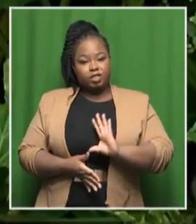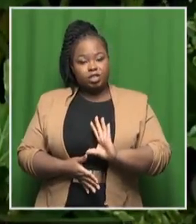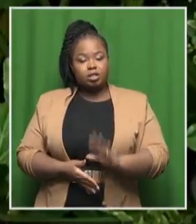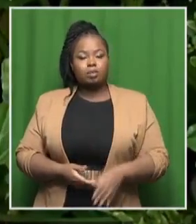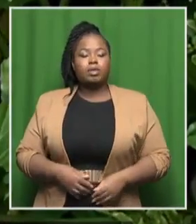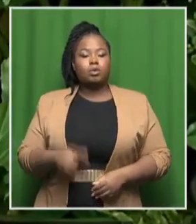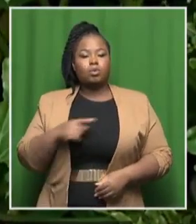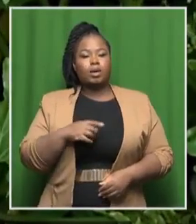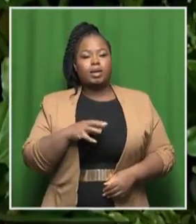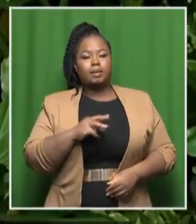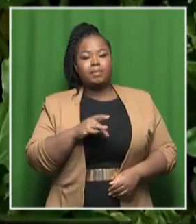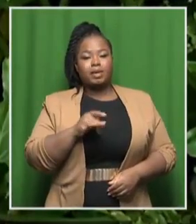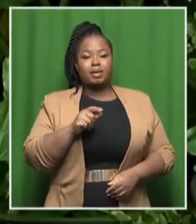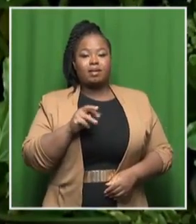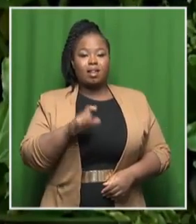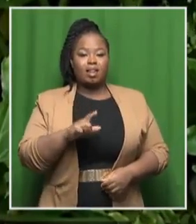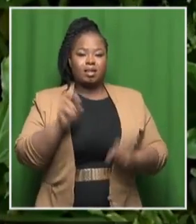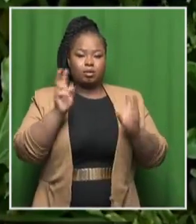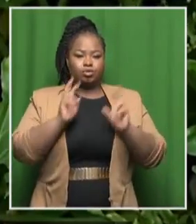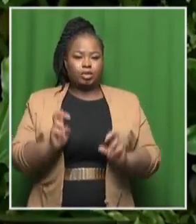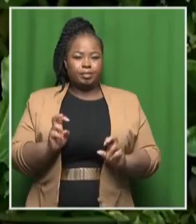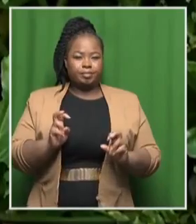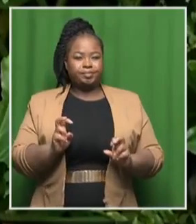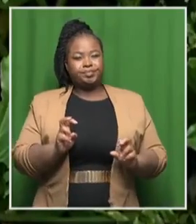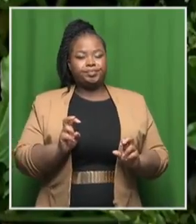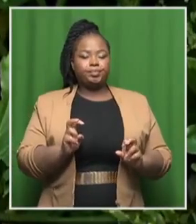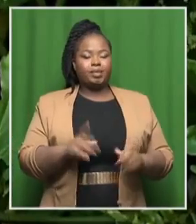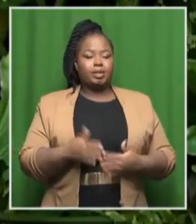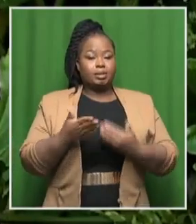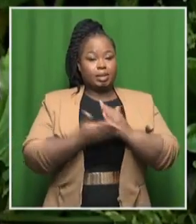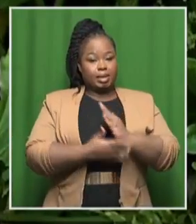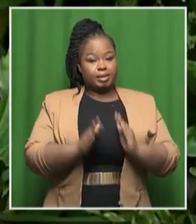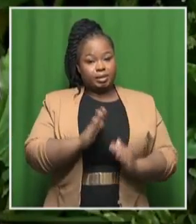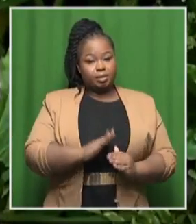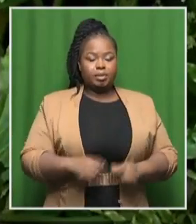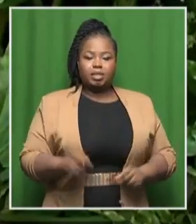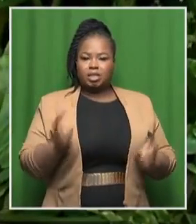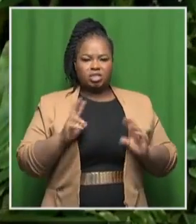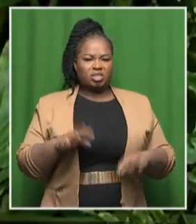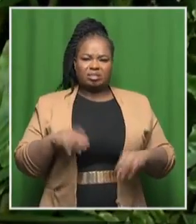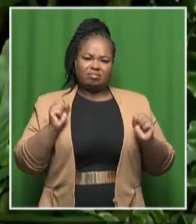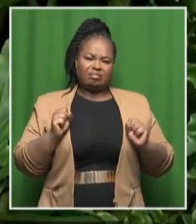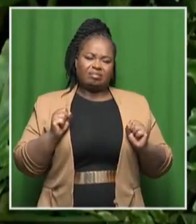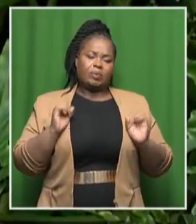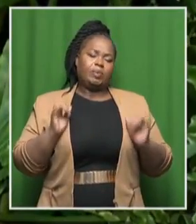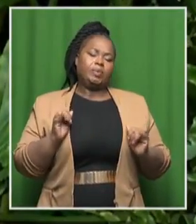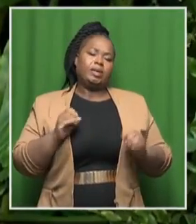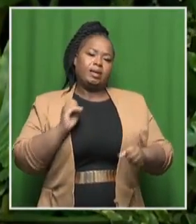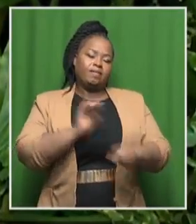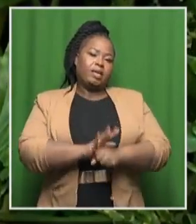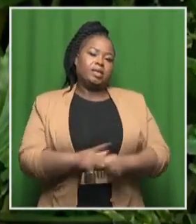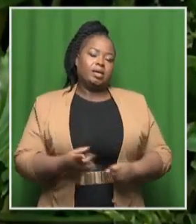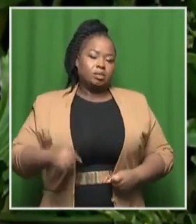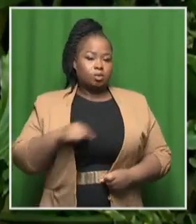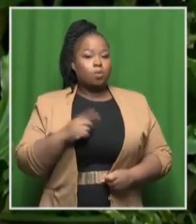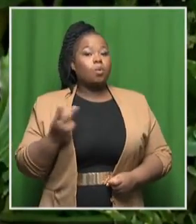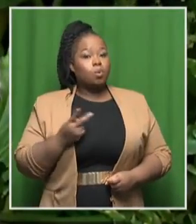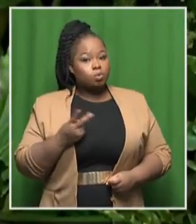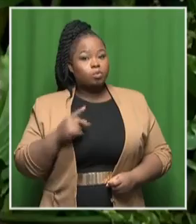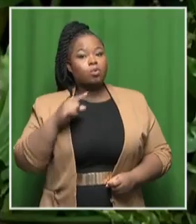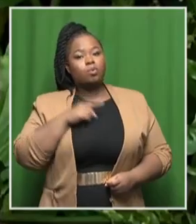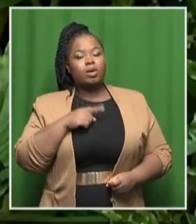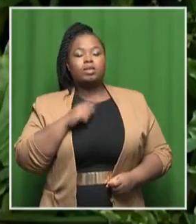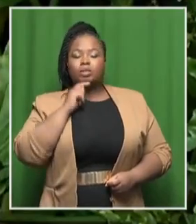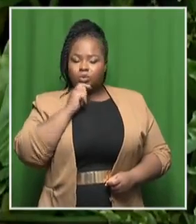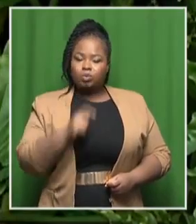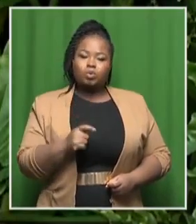mechanical electrical side of things. Load shedding hasn't been good to us because that also